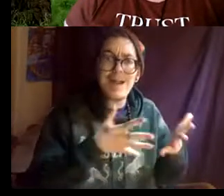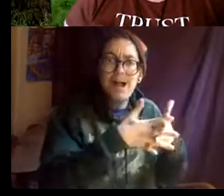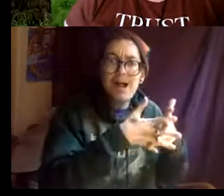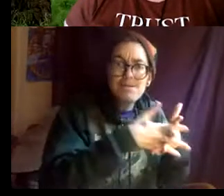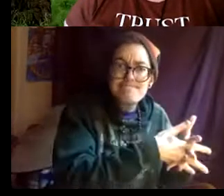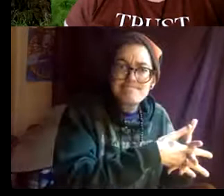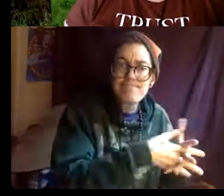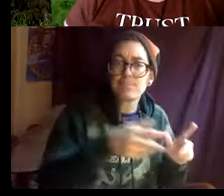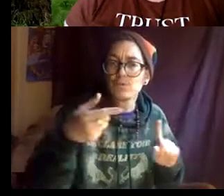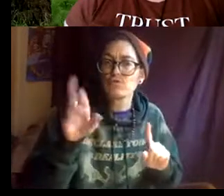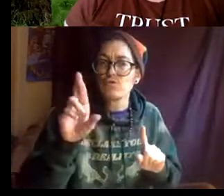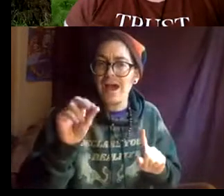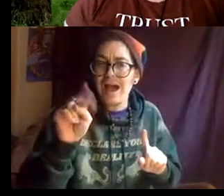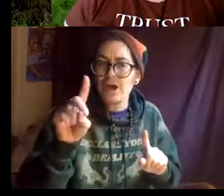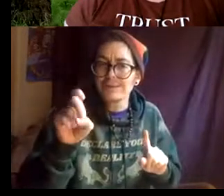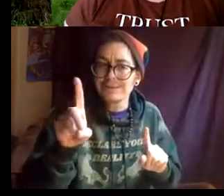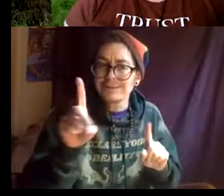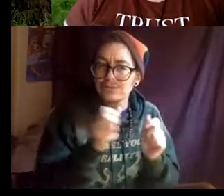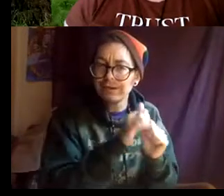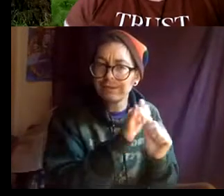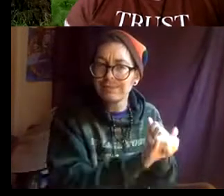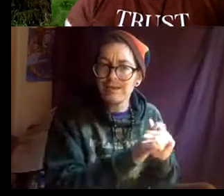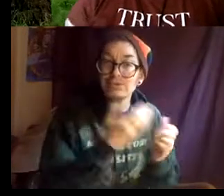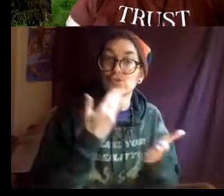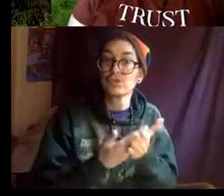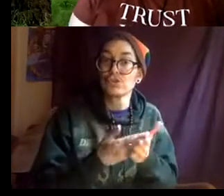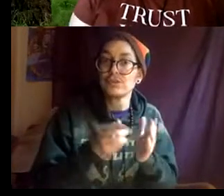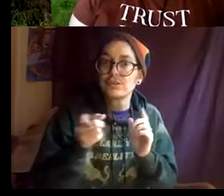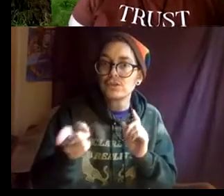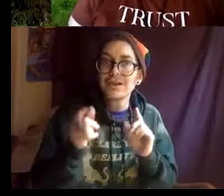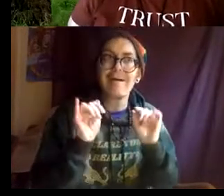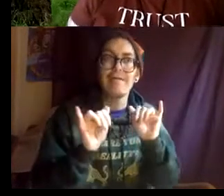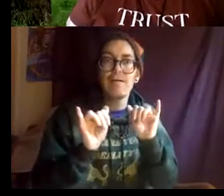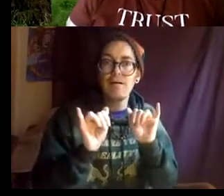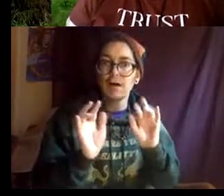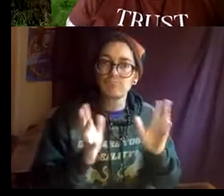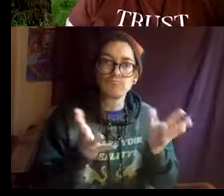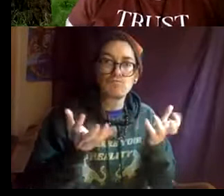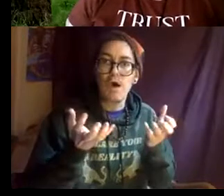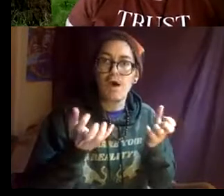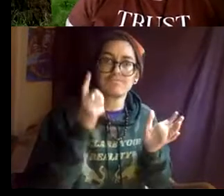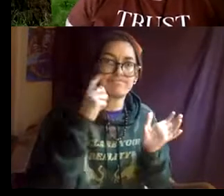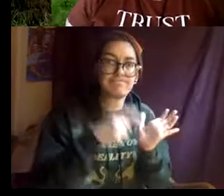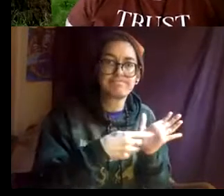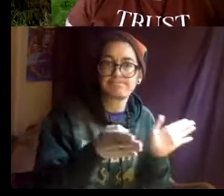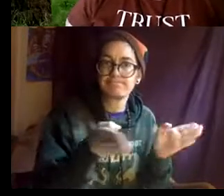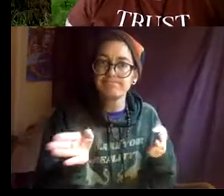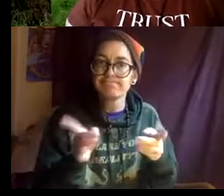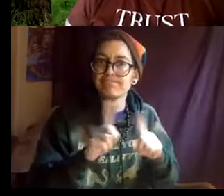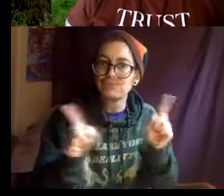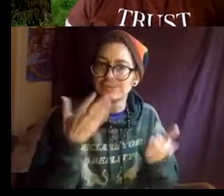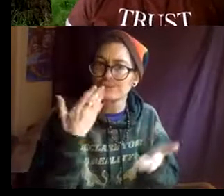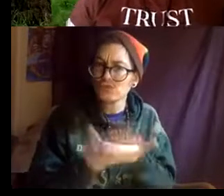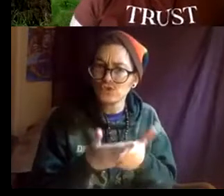to see what's going to be good, where you want to, ground yourself and set some roots that are going to help you go for long